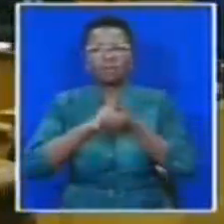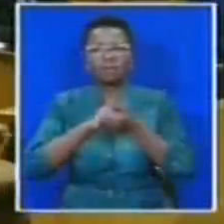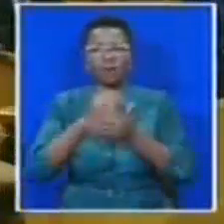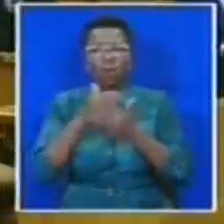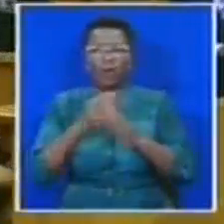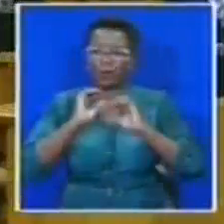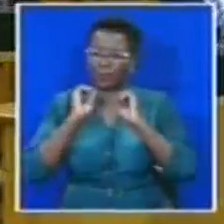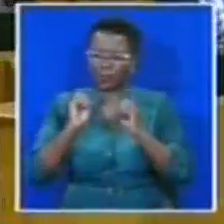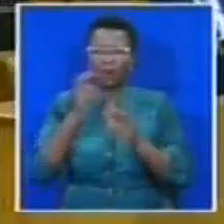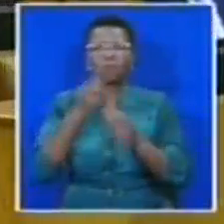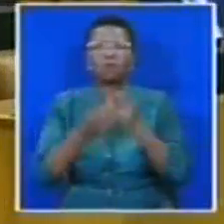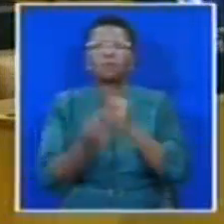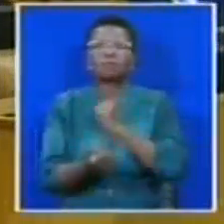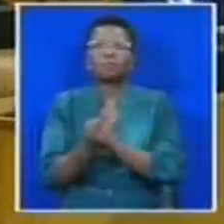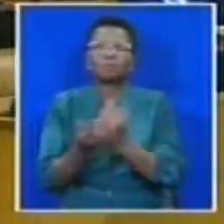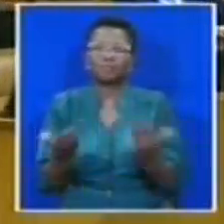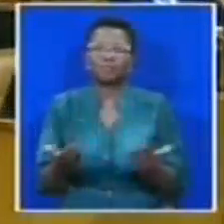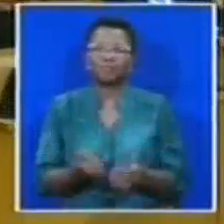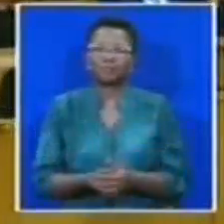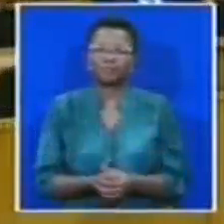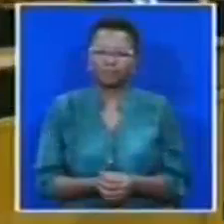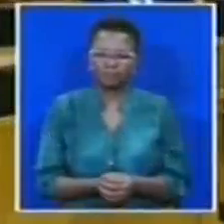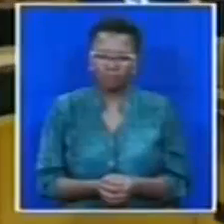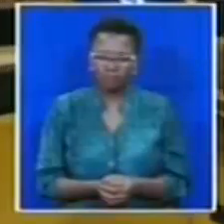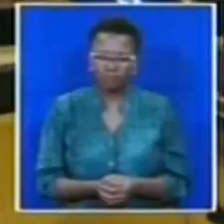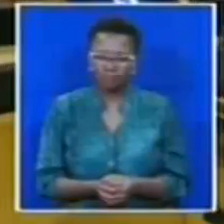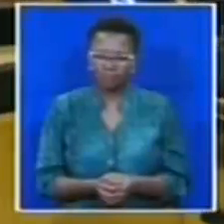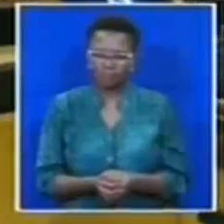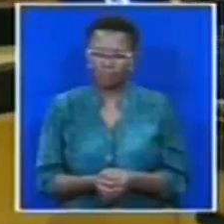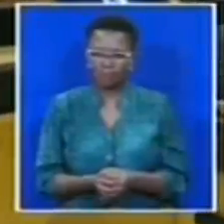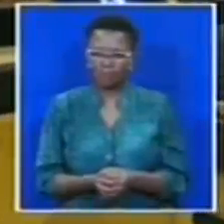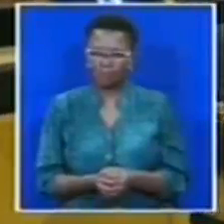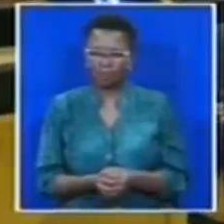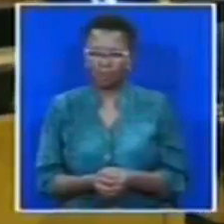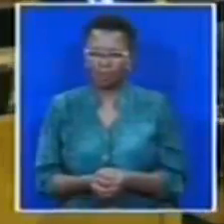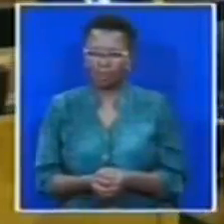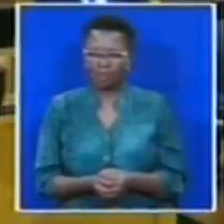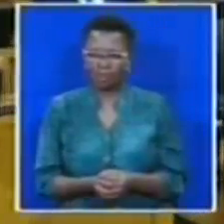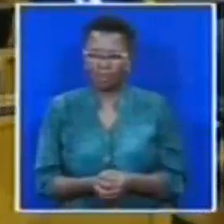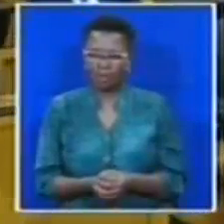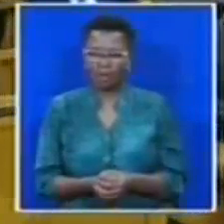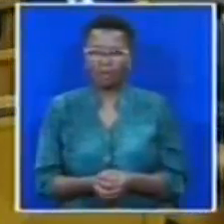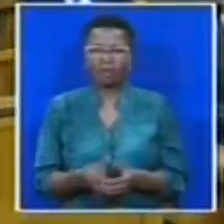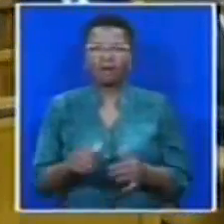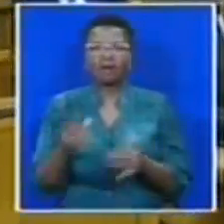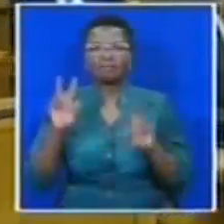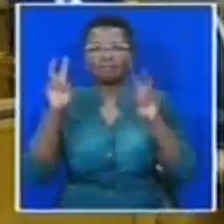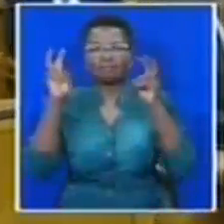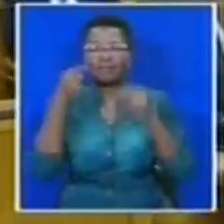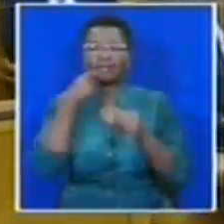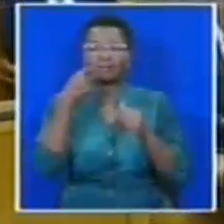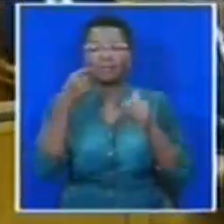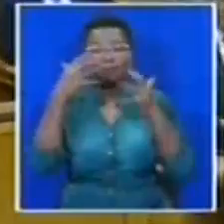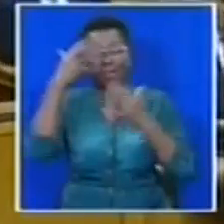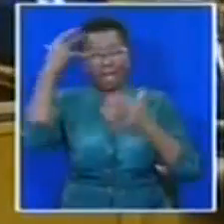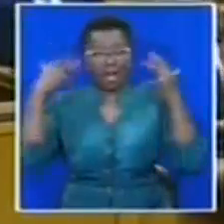Translated, it means, Lions that fail to work as a